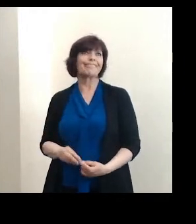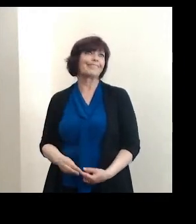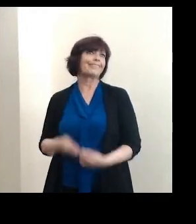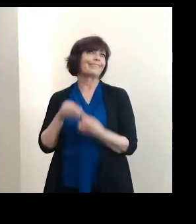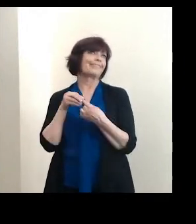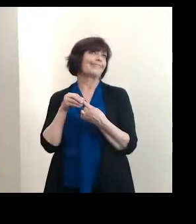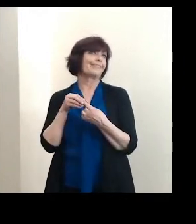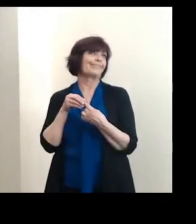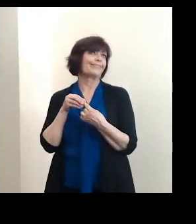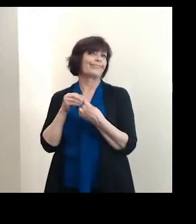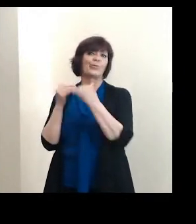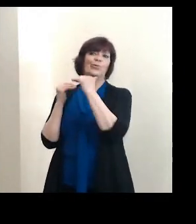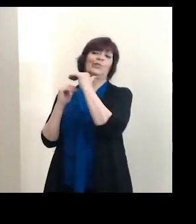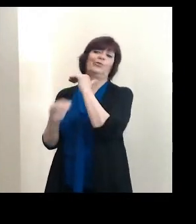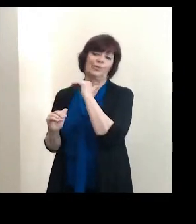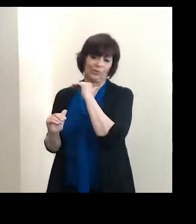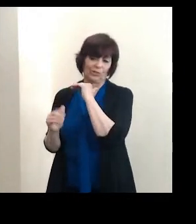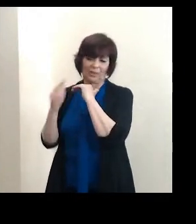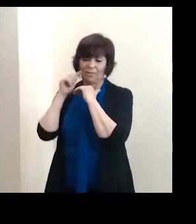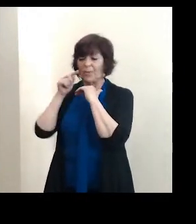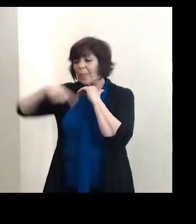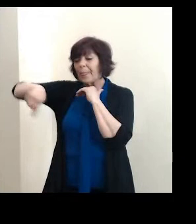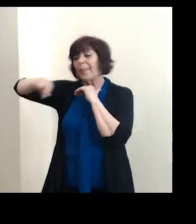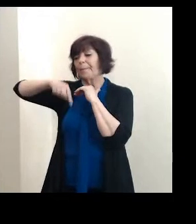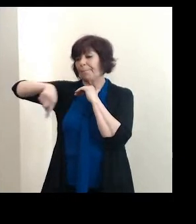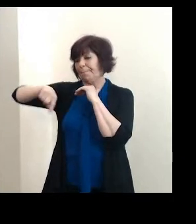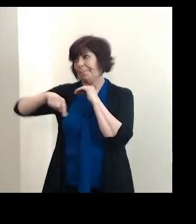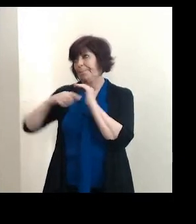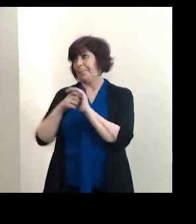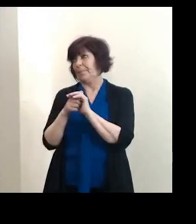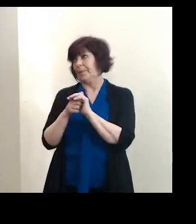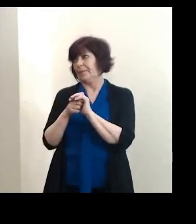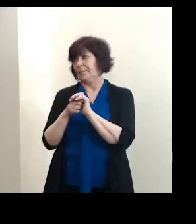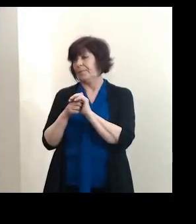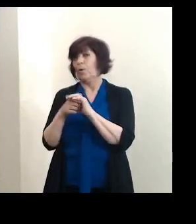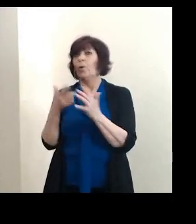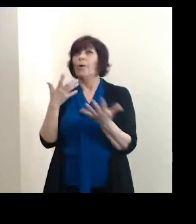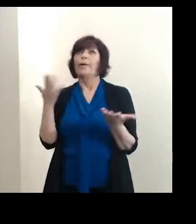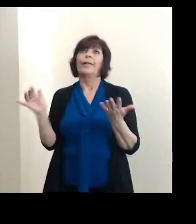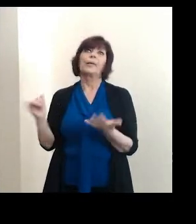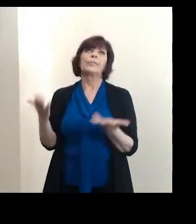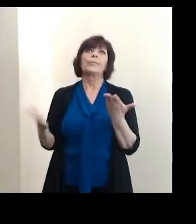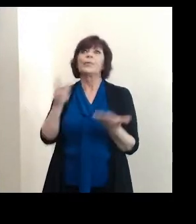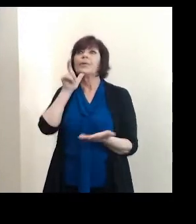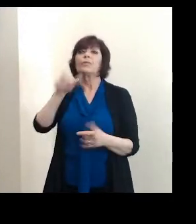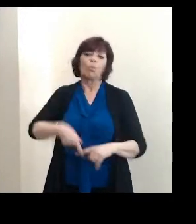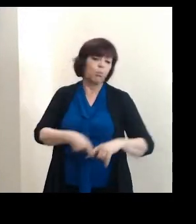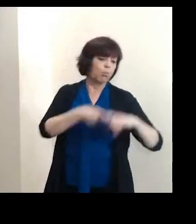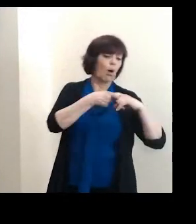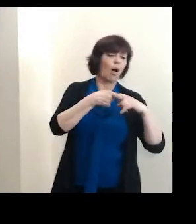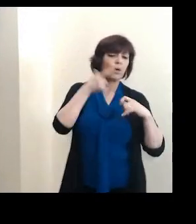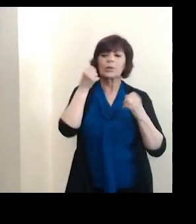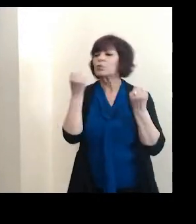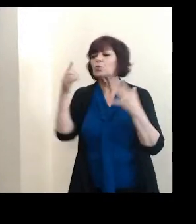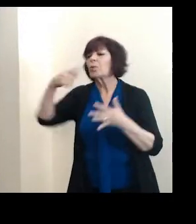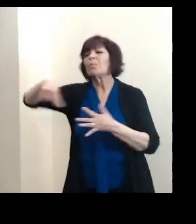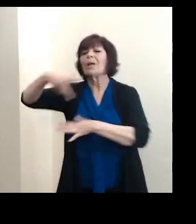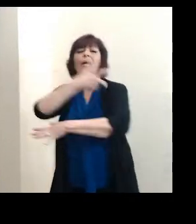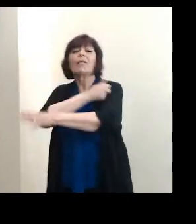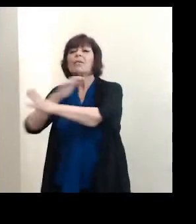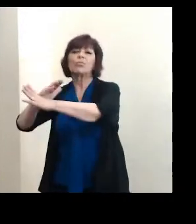type of restriction, or would there be less likely of a pause being affected because they had so many players